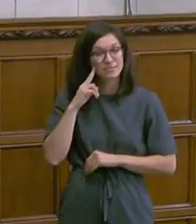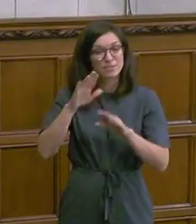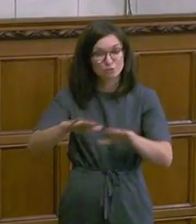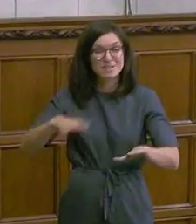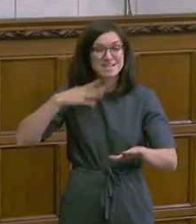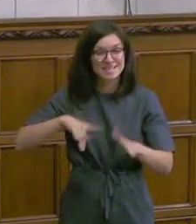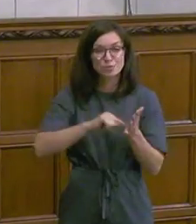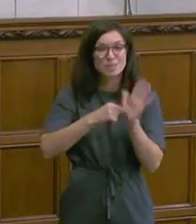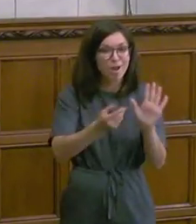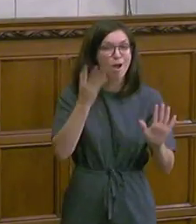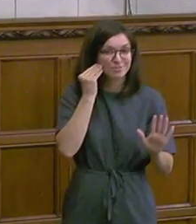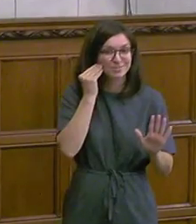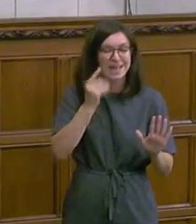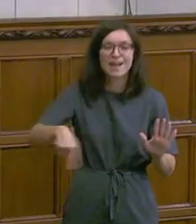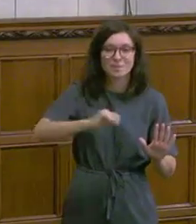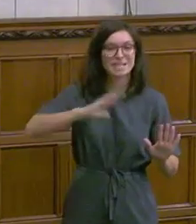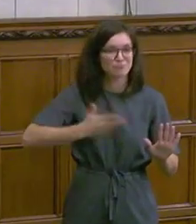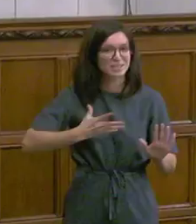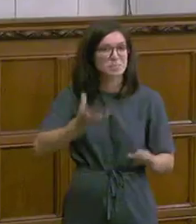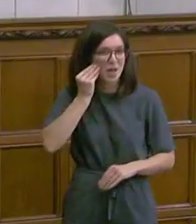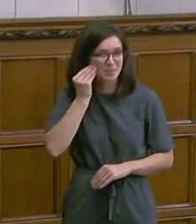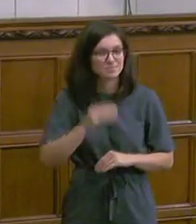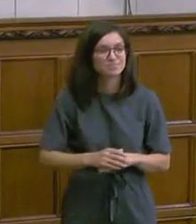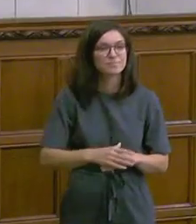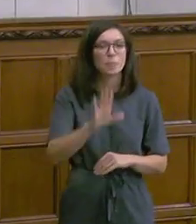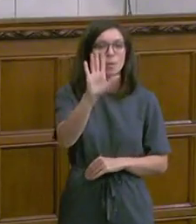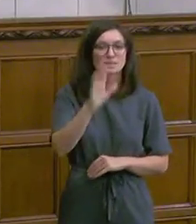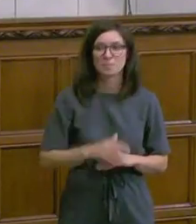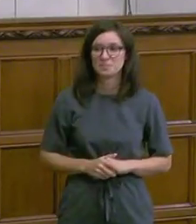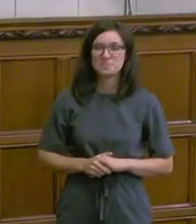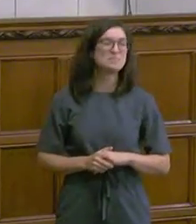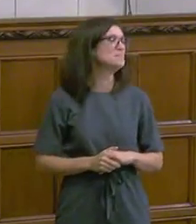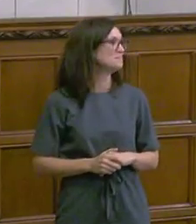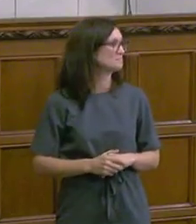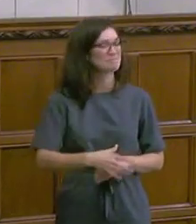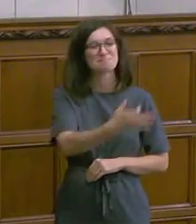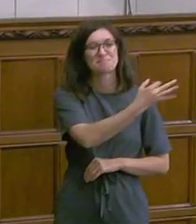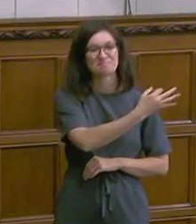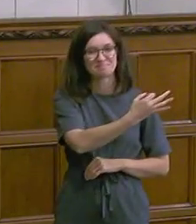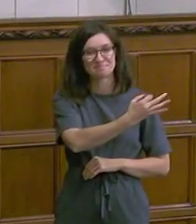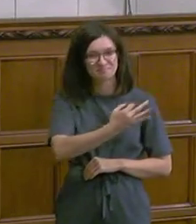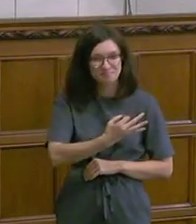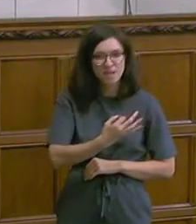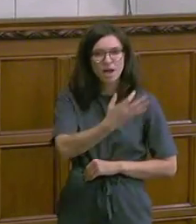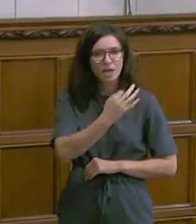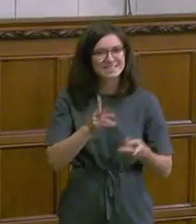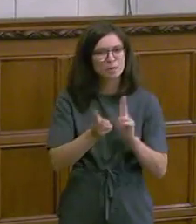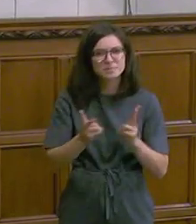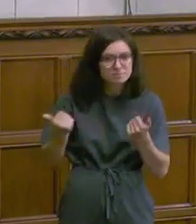has a right. We must do better. Thank you, Mr. Stringer. It's an honour to serve under